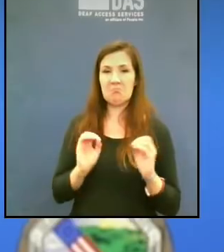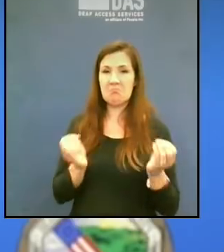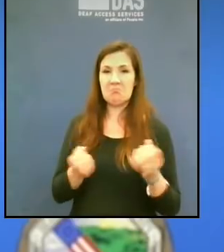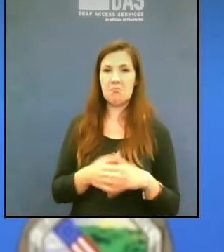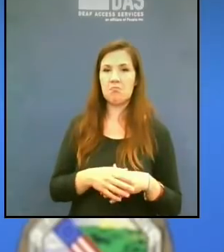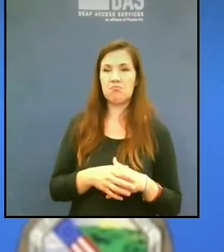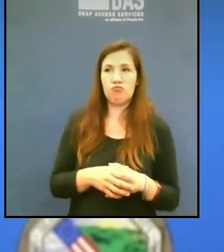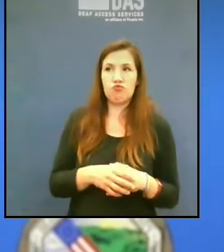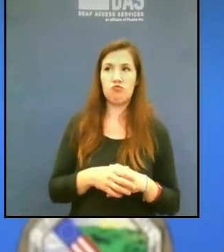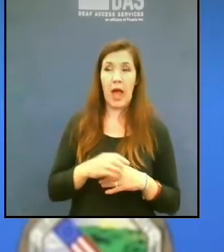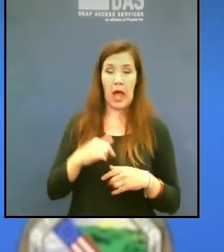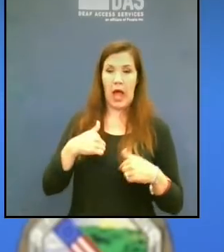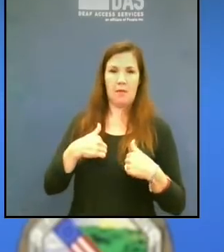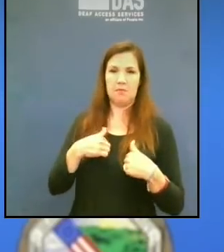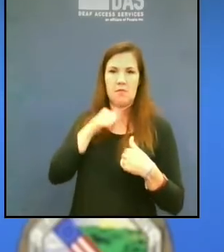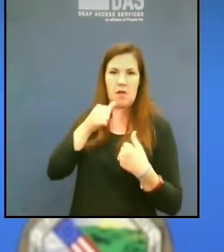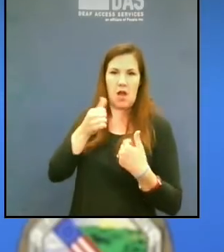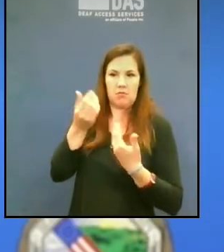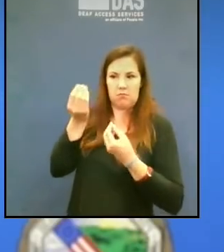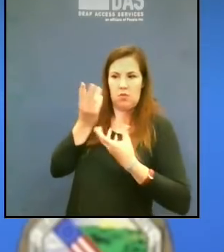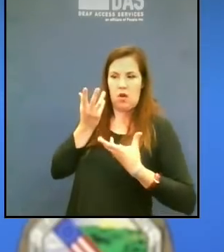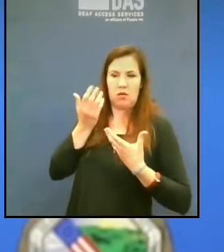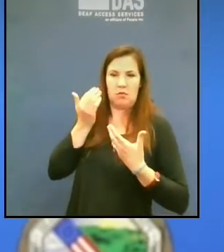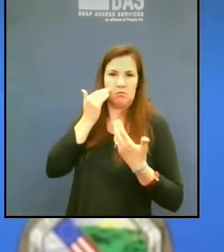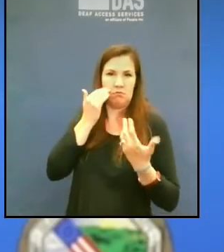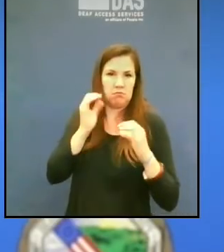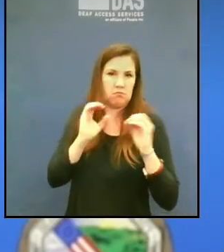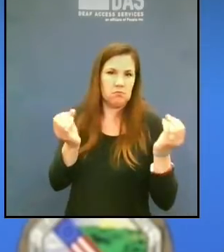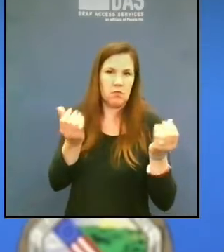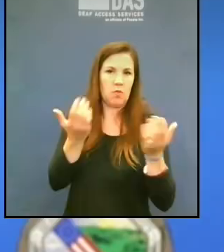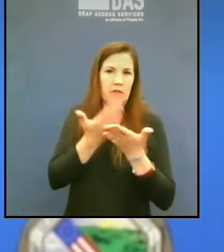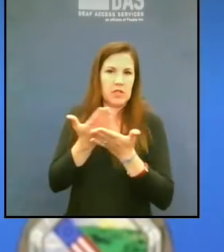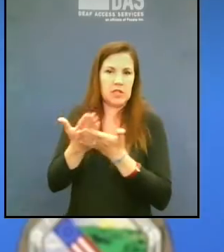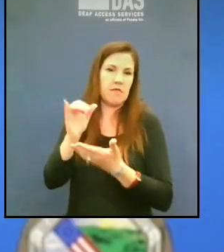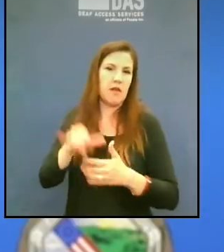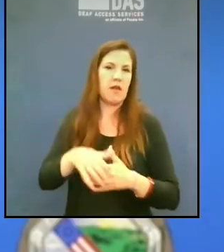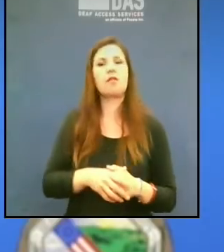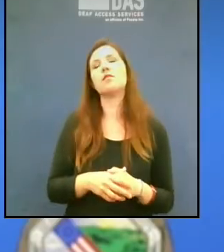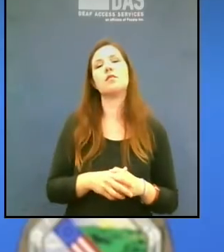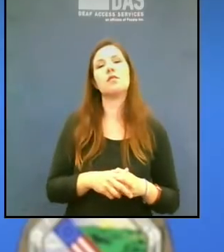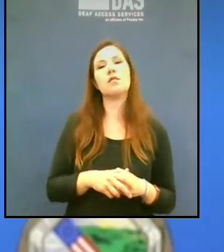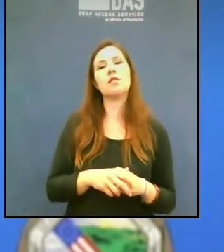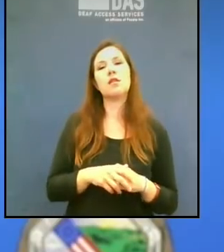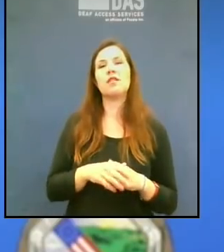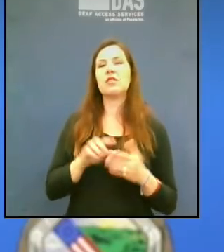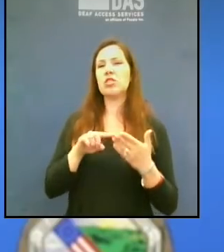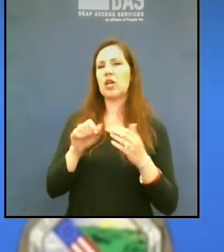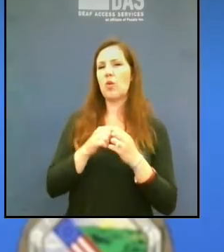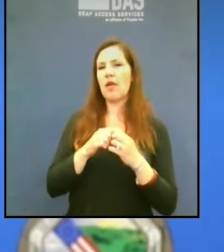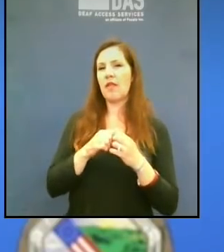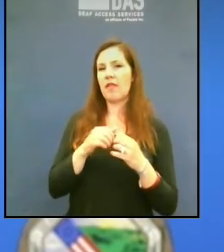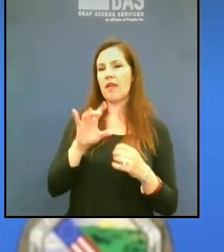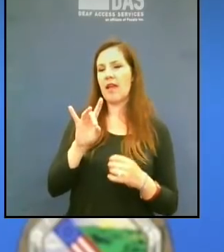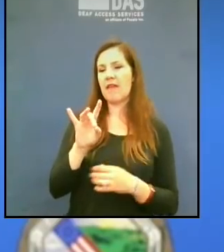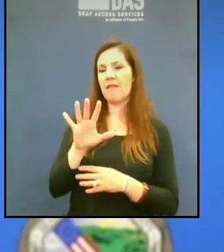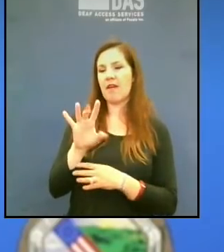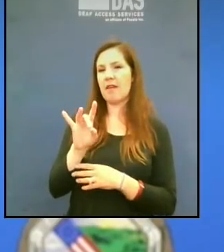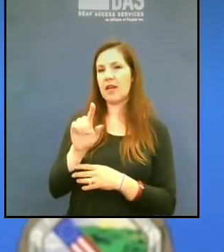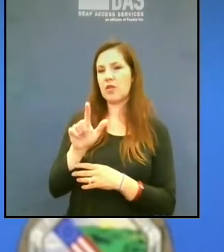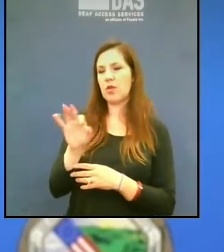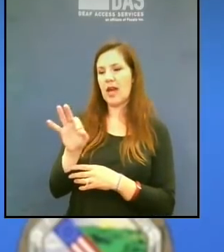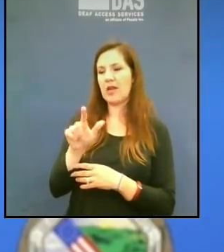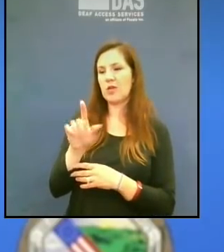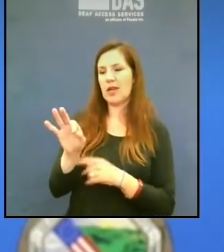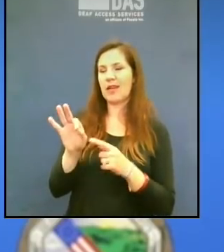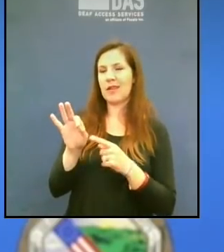come in, but I do not have any evidence of that. I'd have to check with our hotline, 858-2929. They get the